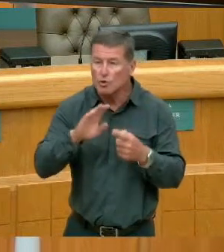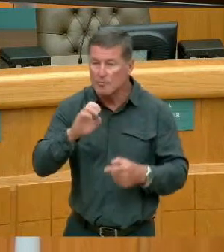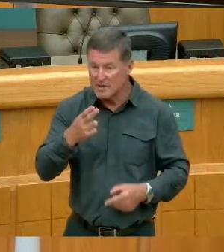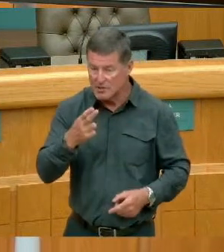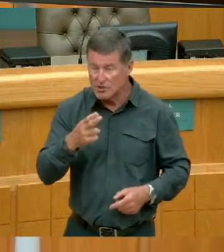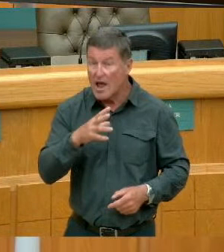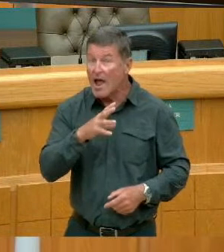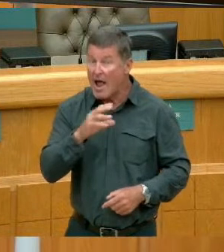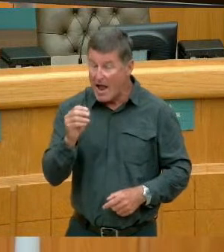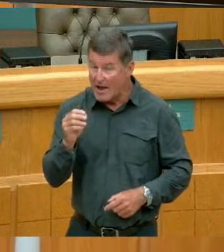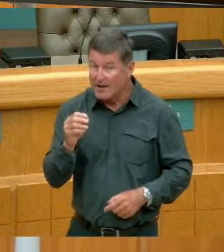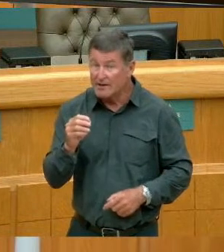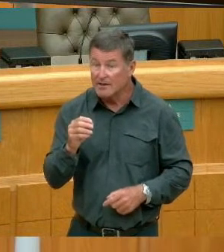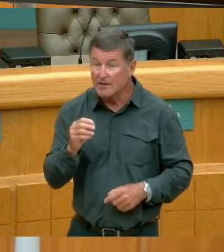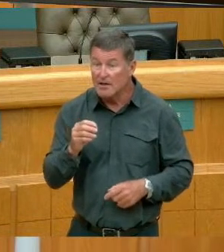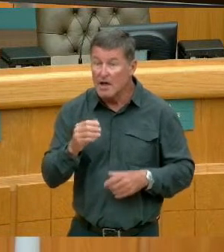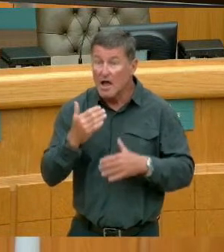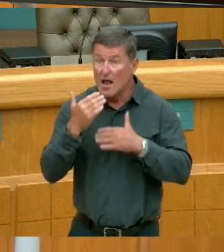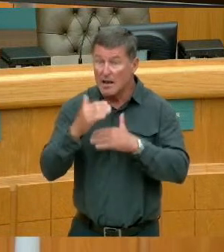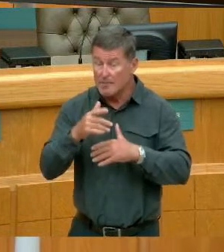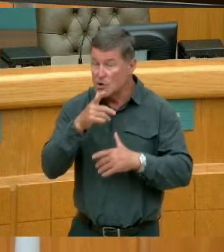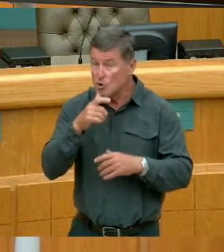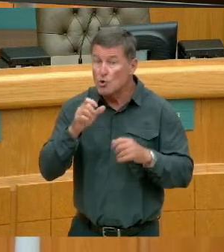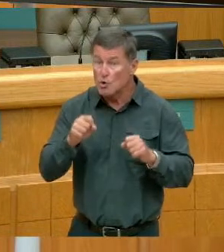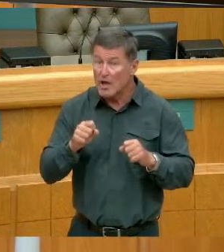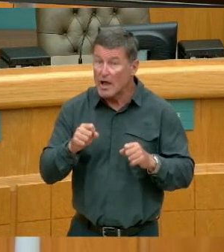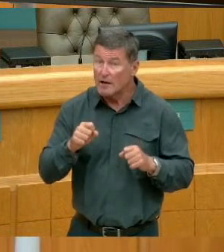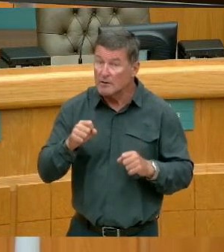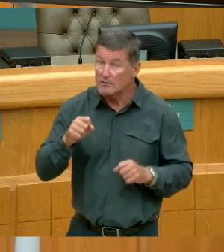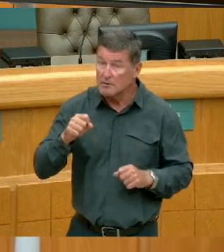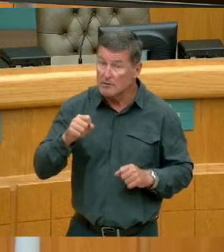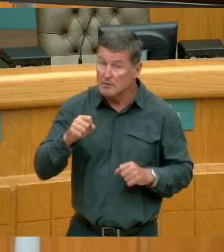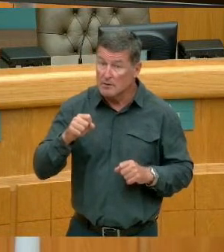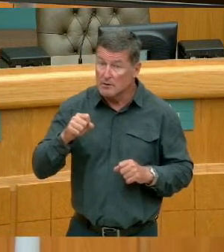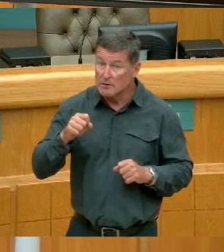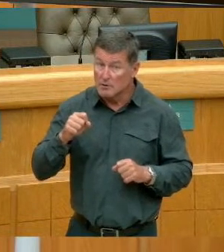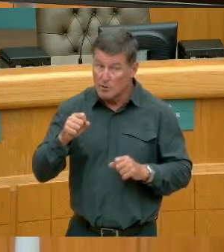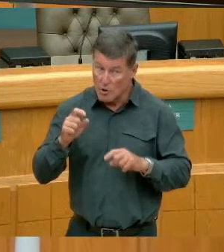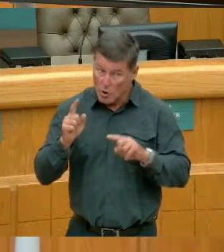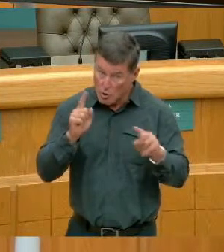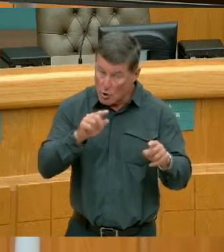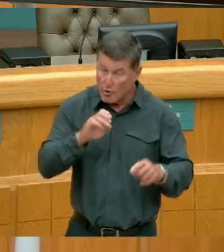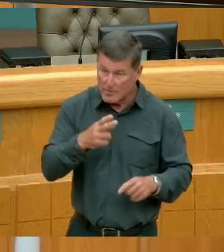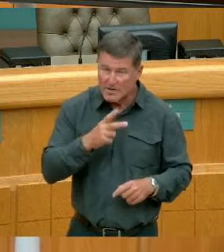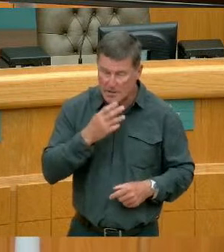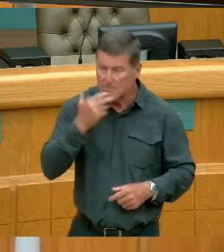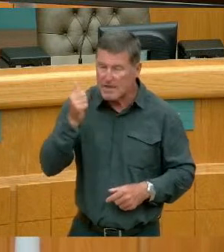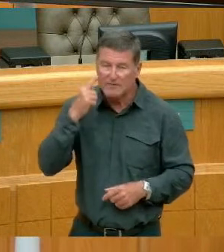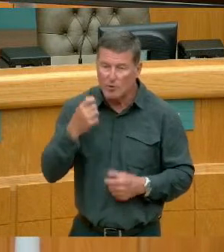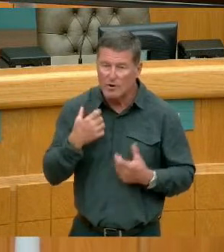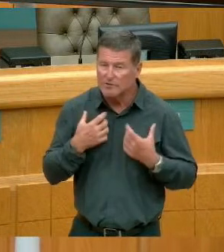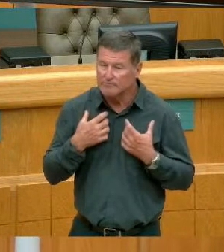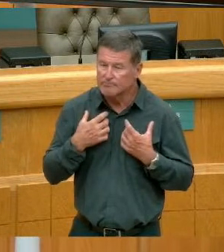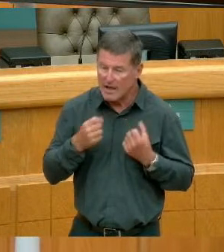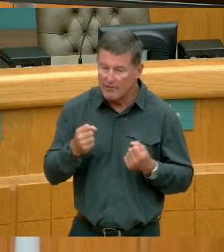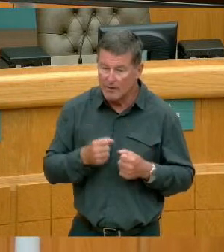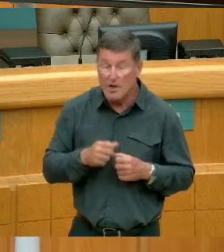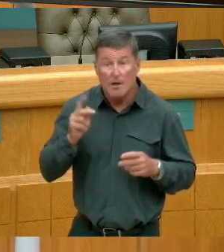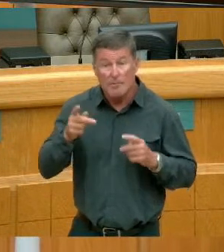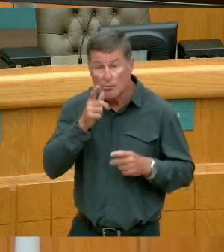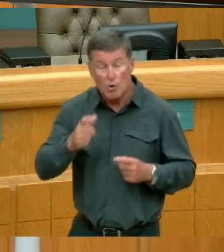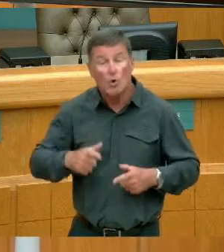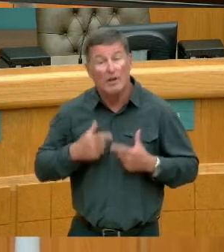right balance for public health. And I do believe that those people who live on the beach will be able to